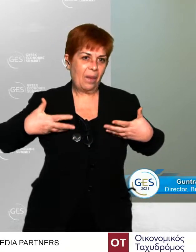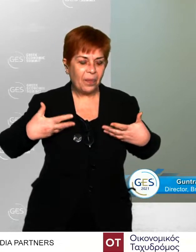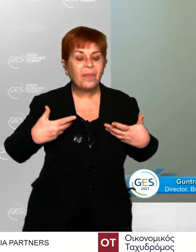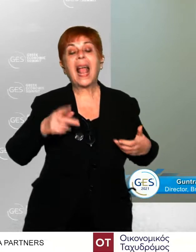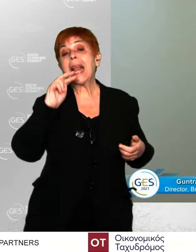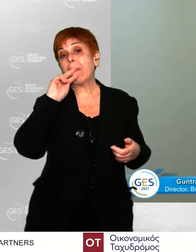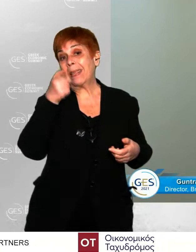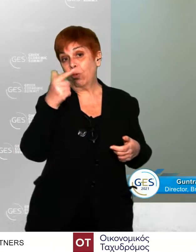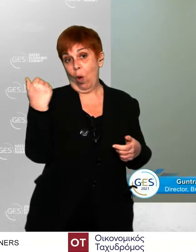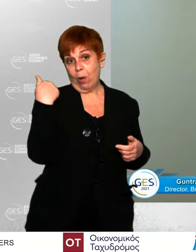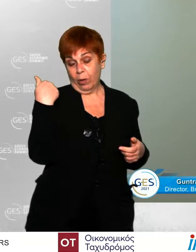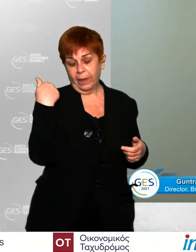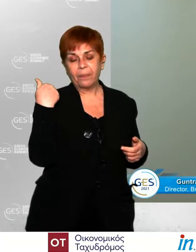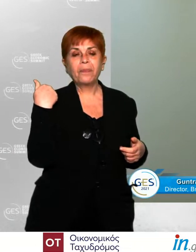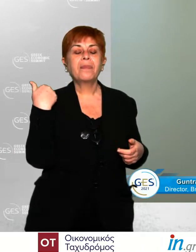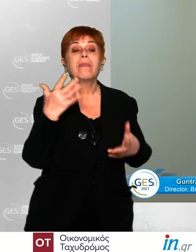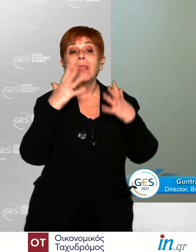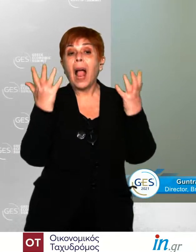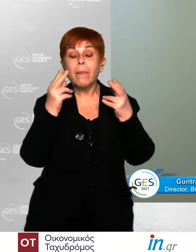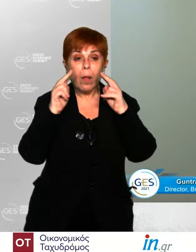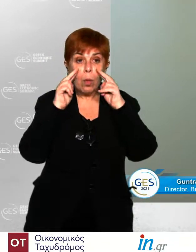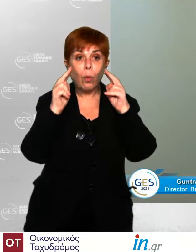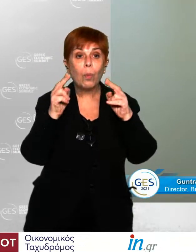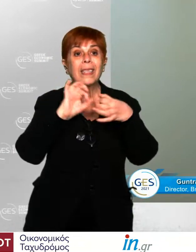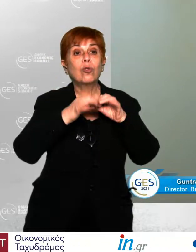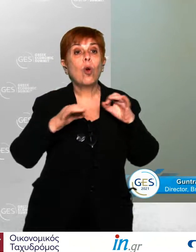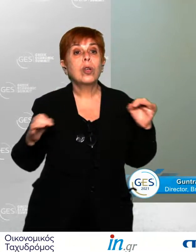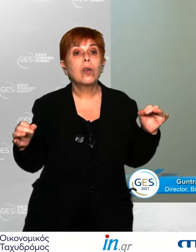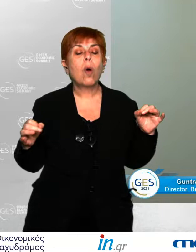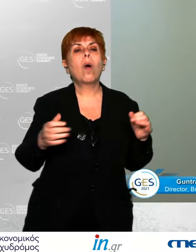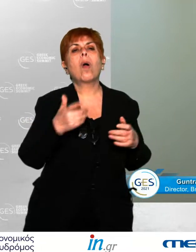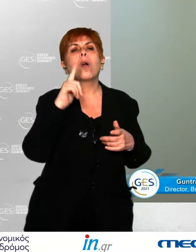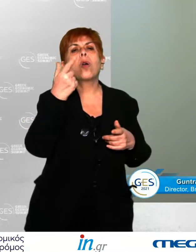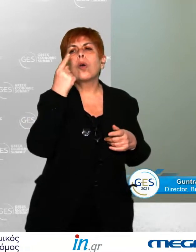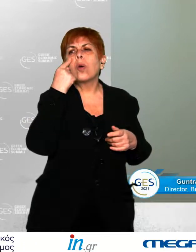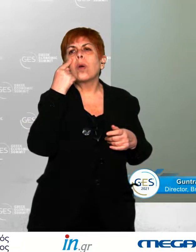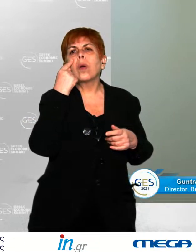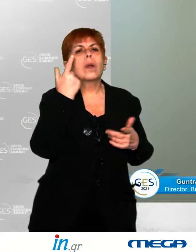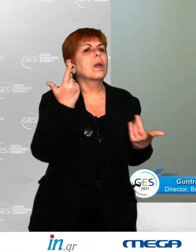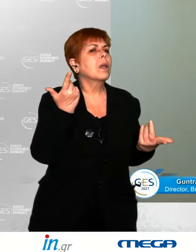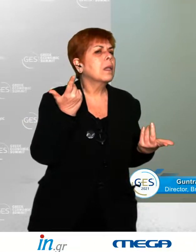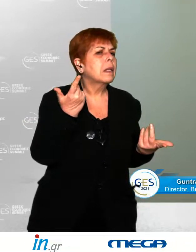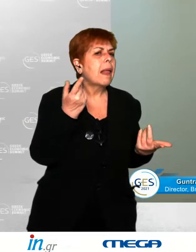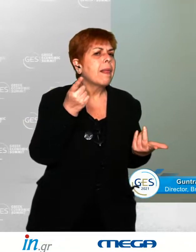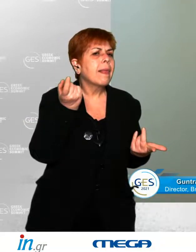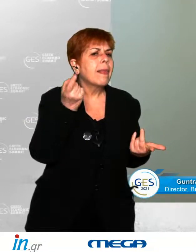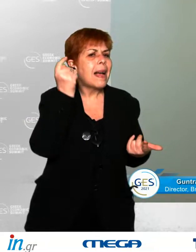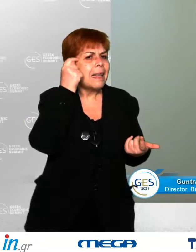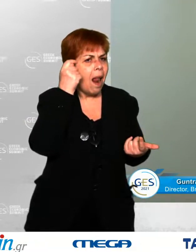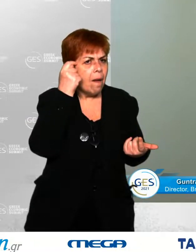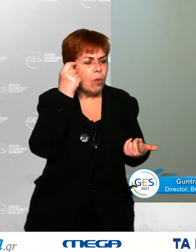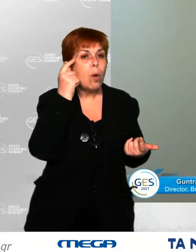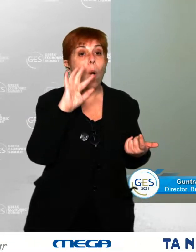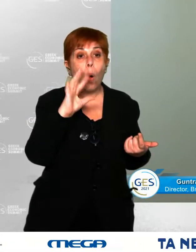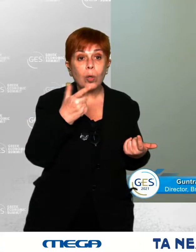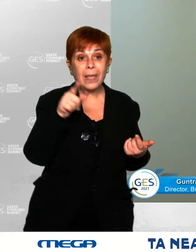the historical pattern of emissions, you see that emissions have been